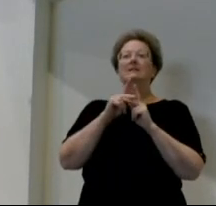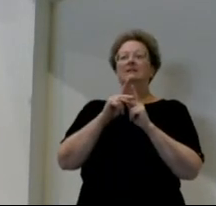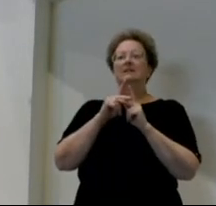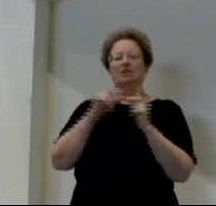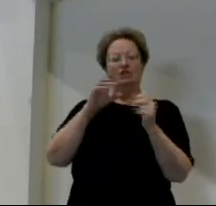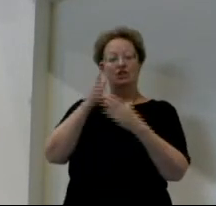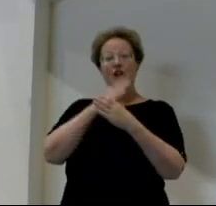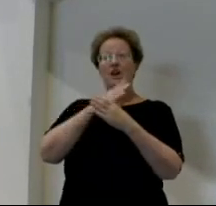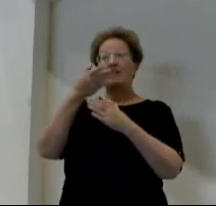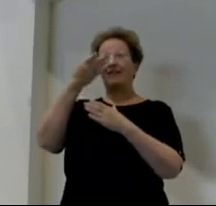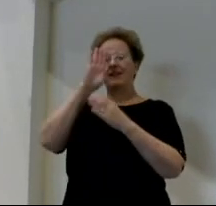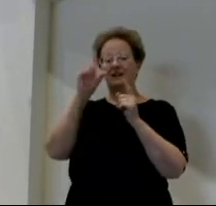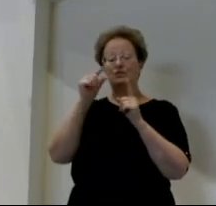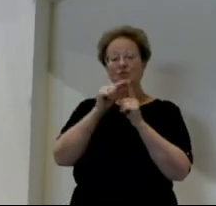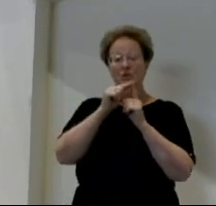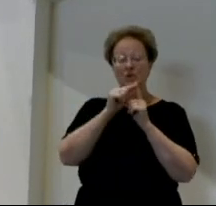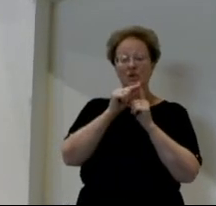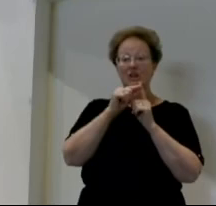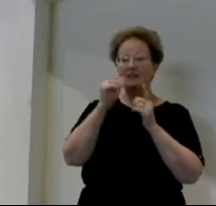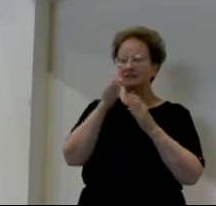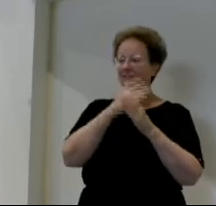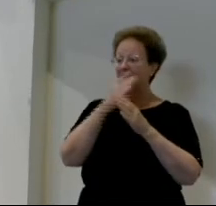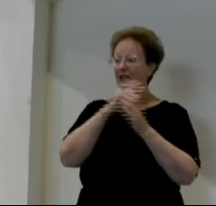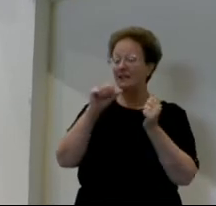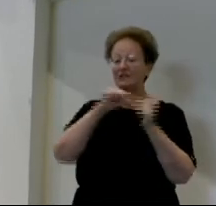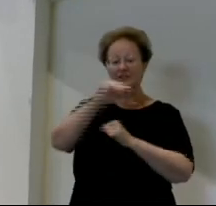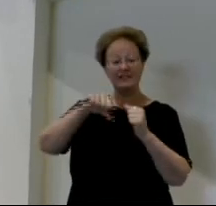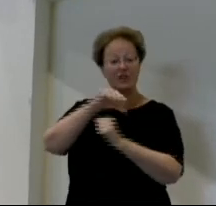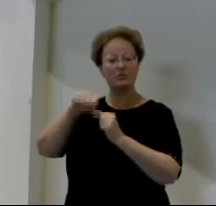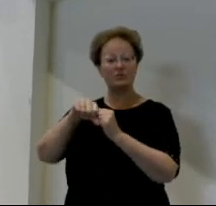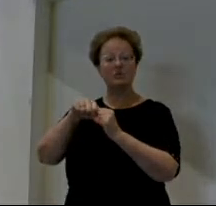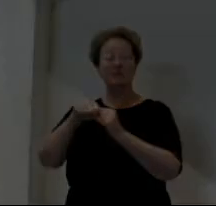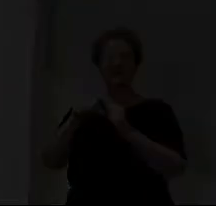again, may we who have heard it simply be those who live it to your glory. Amen.